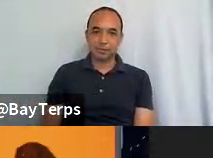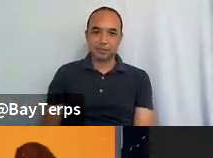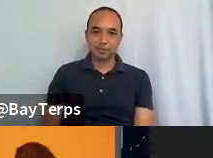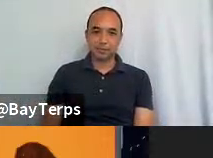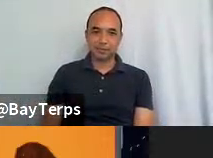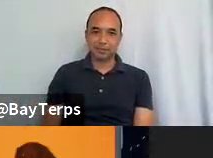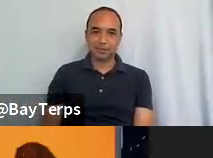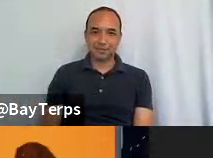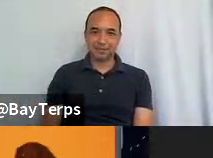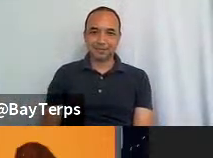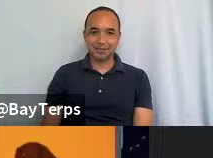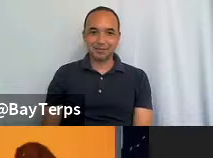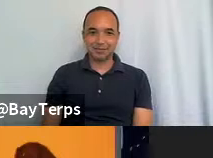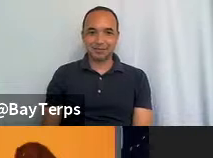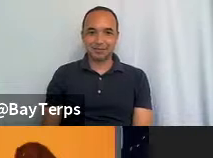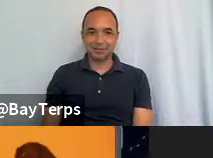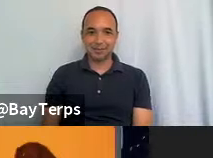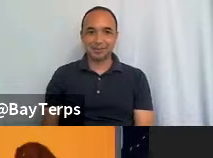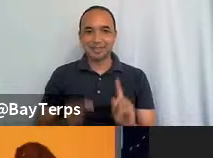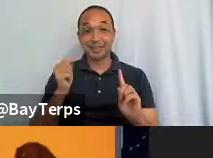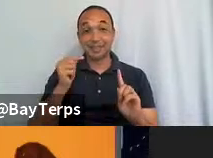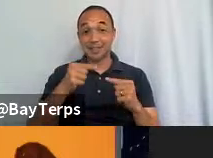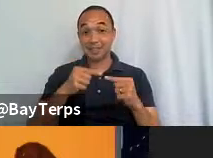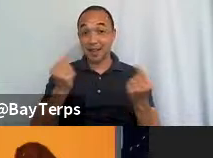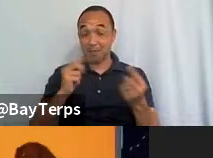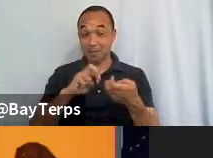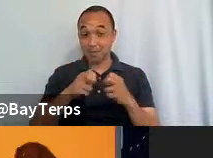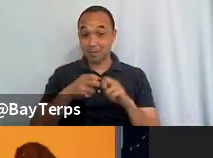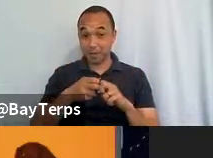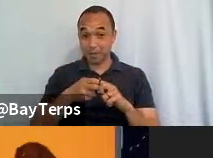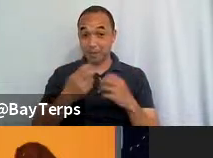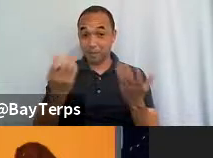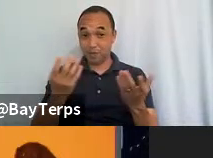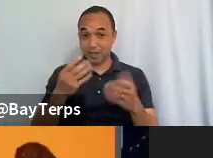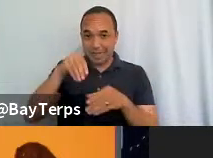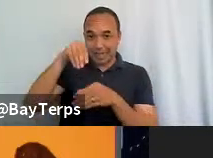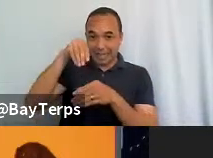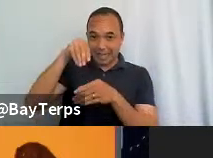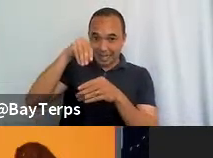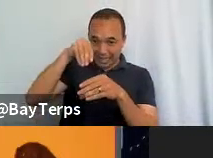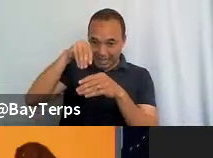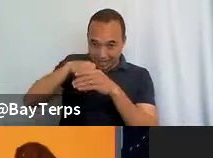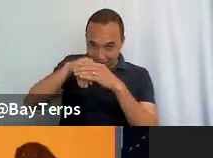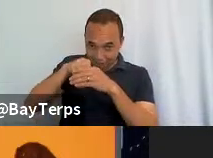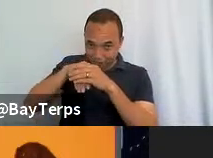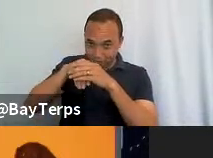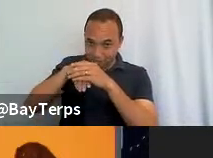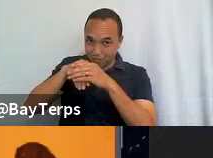So this is the opposite problem. This is indoor photography with outdoor lighting.